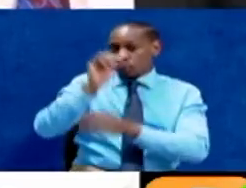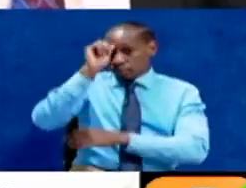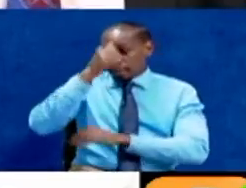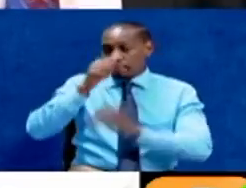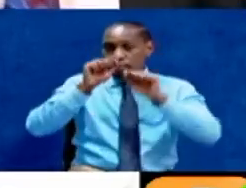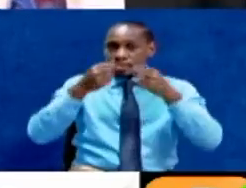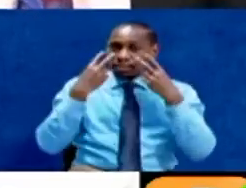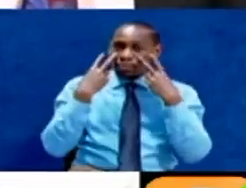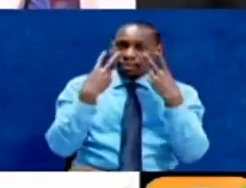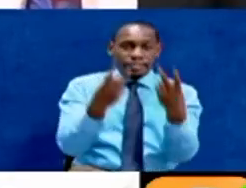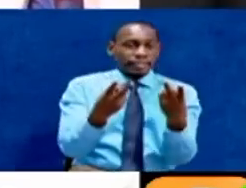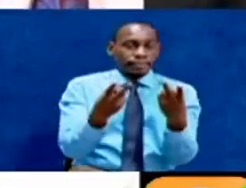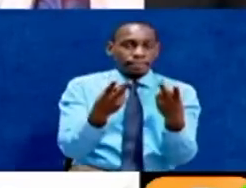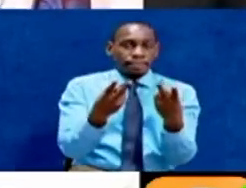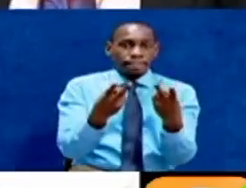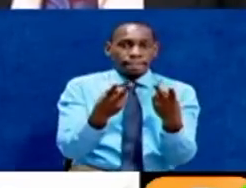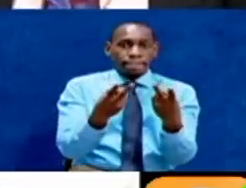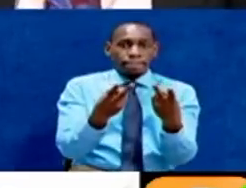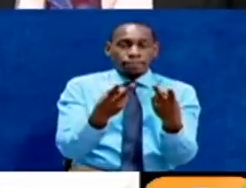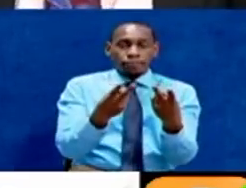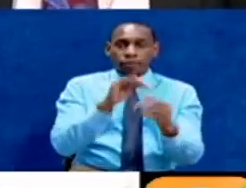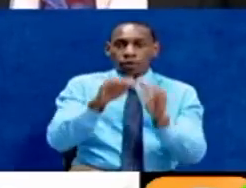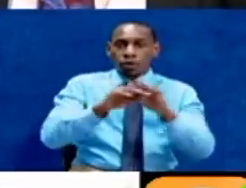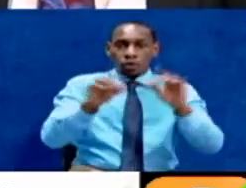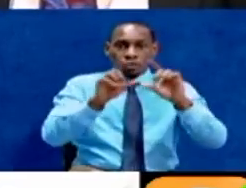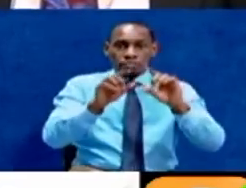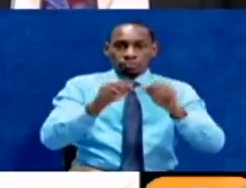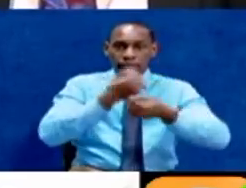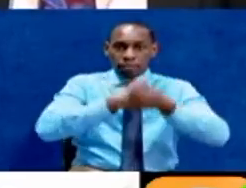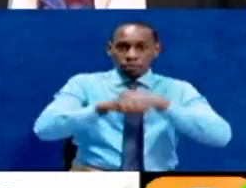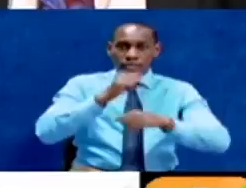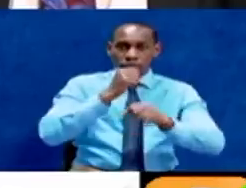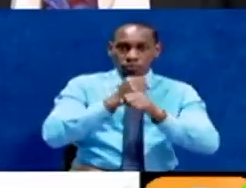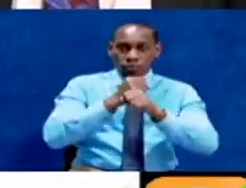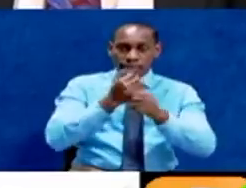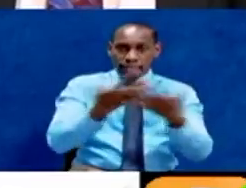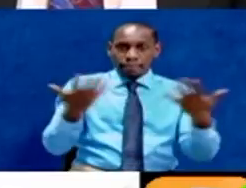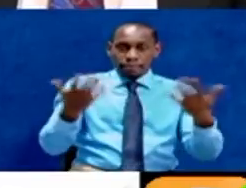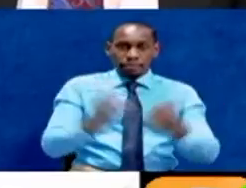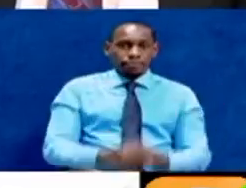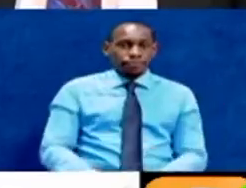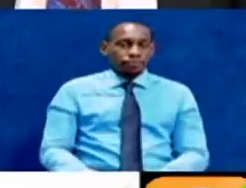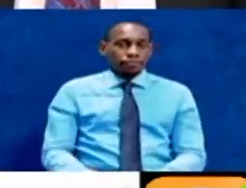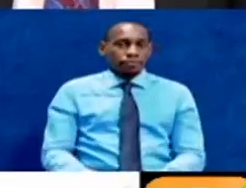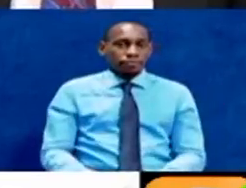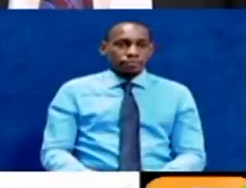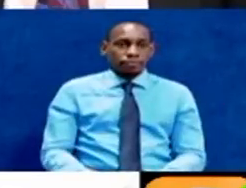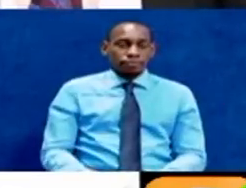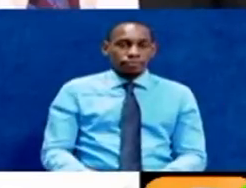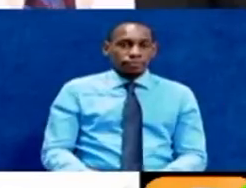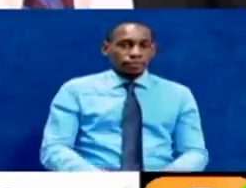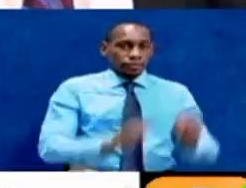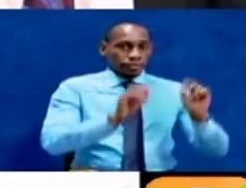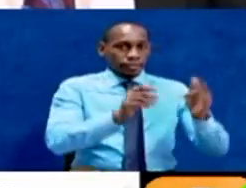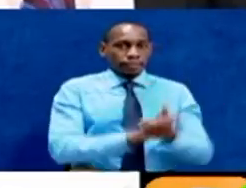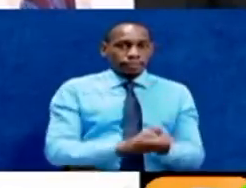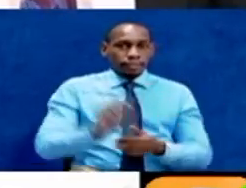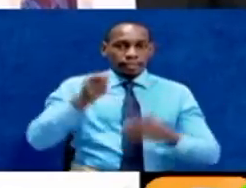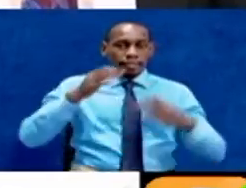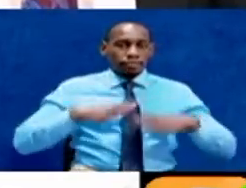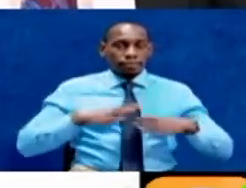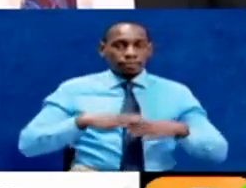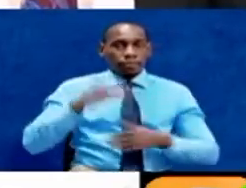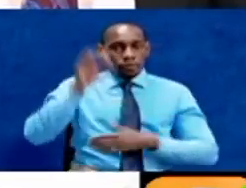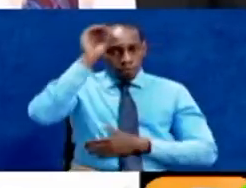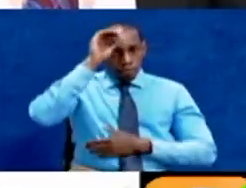through all the kind of nonsense that they're throwing out at us. Thank you. Okay. This is what Kenyans are saying online. What a